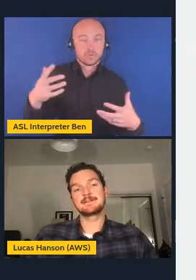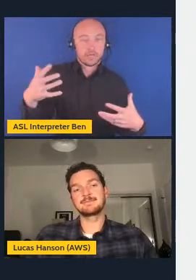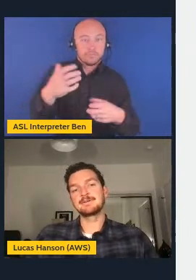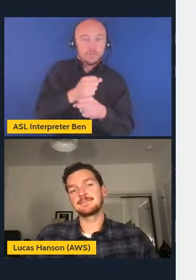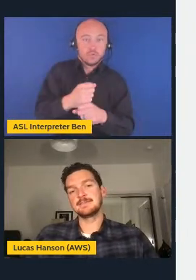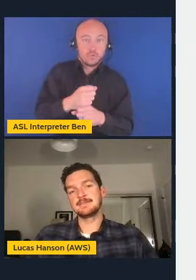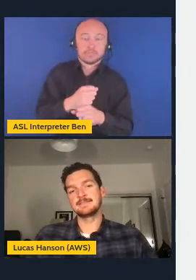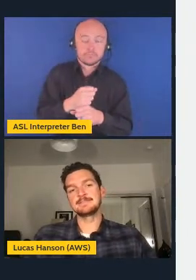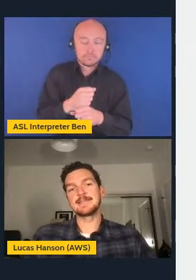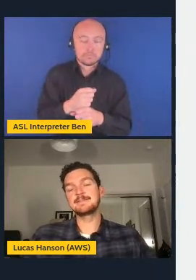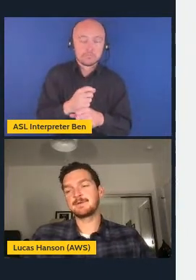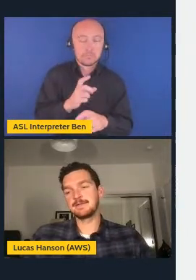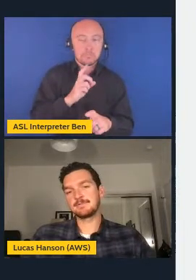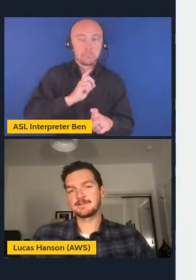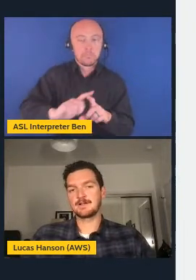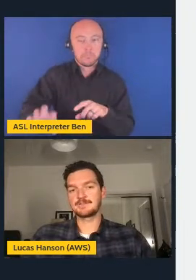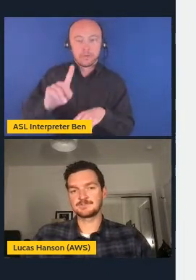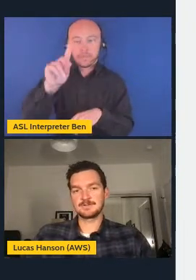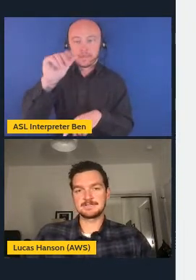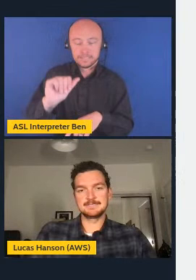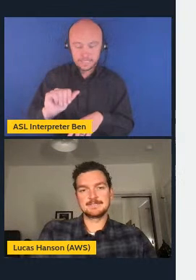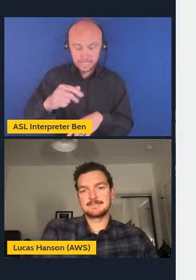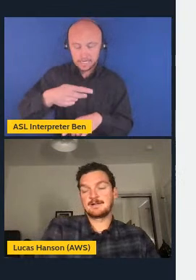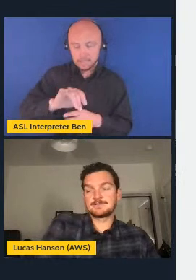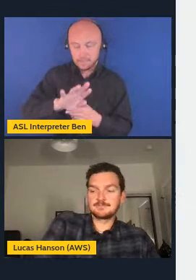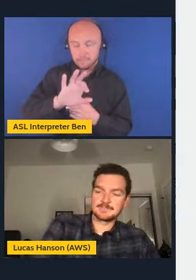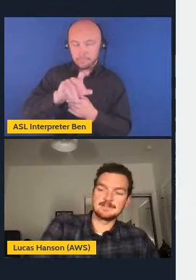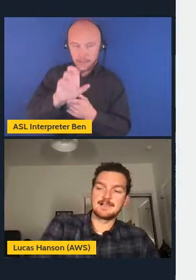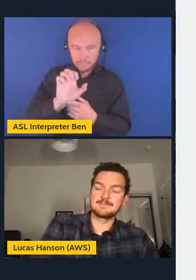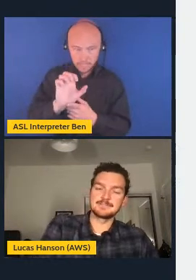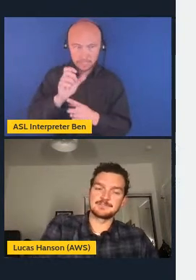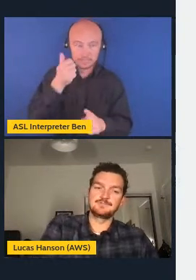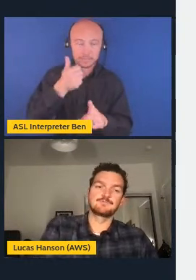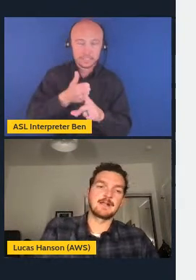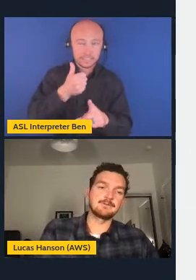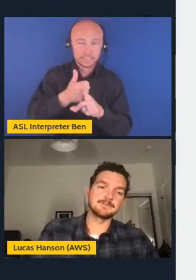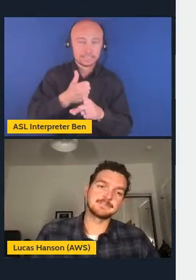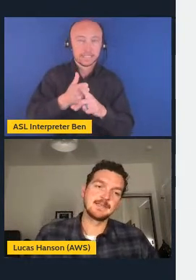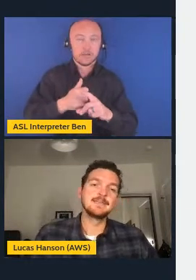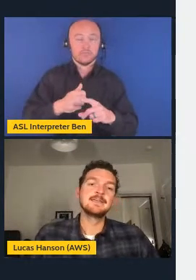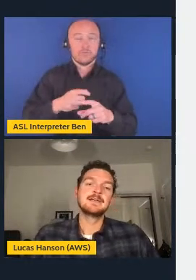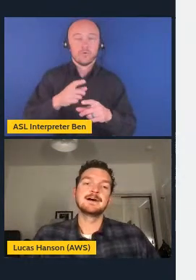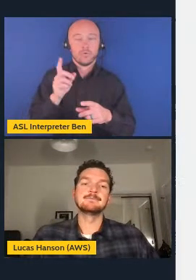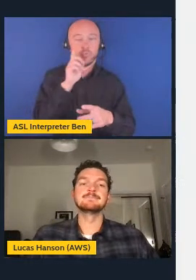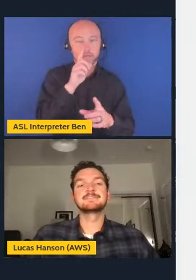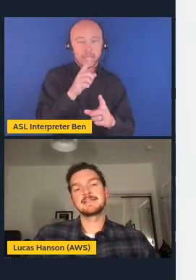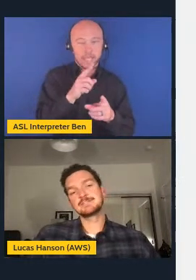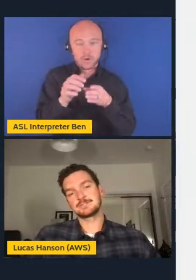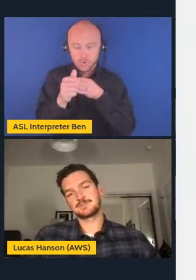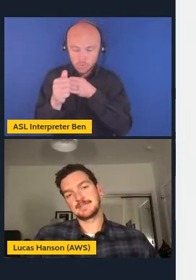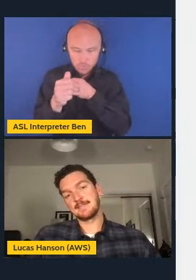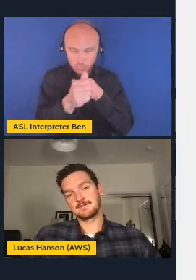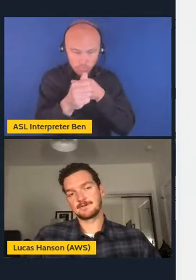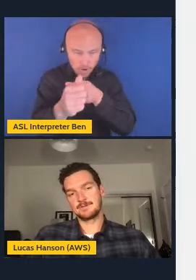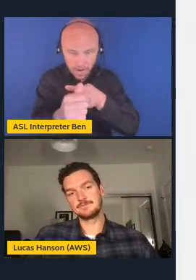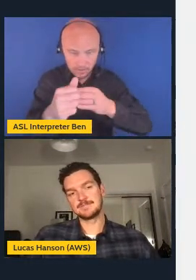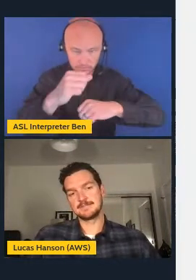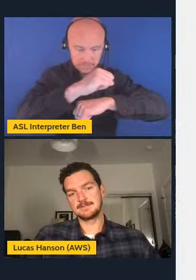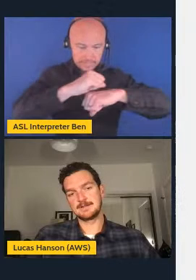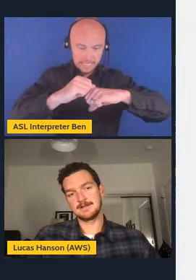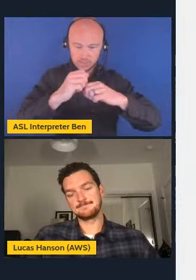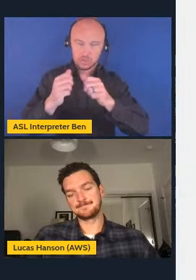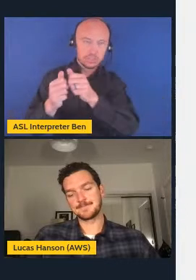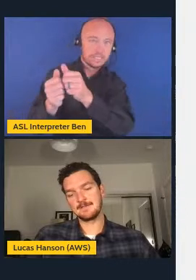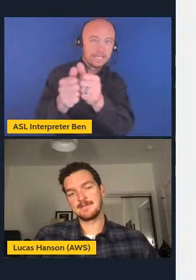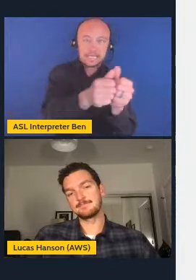snippet here, but the data pipeline construct is a construct that allows us to route stages together